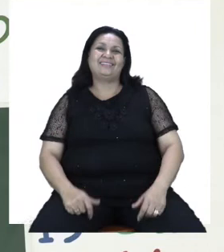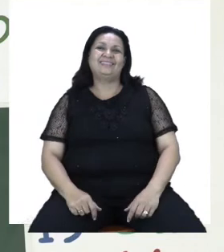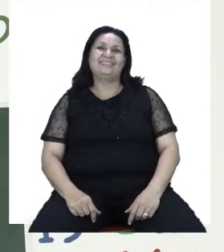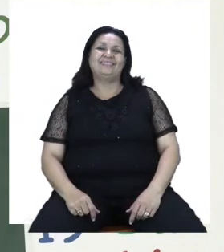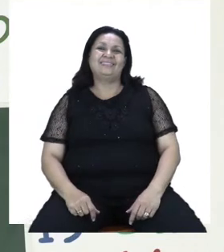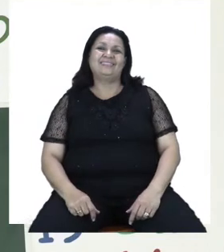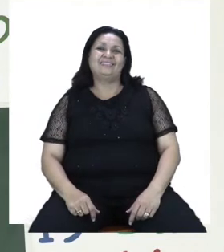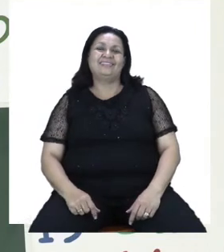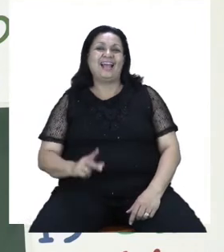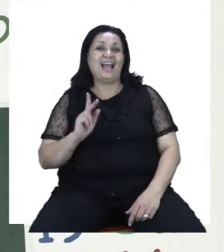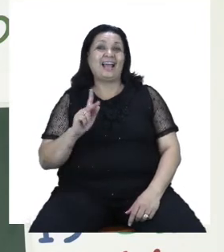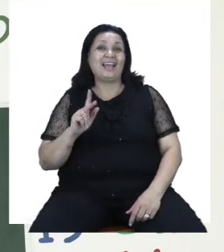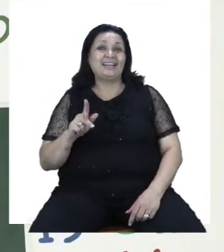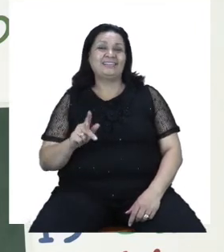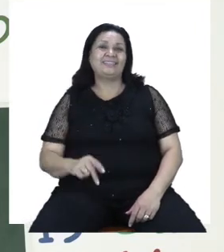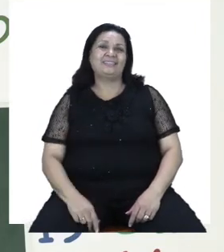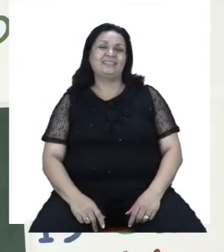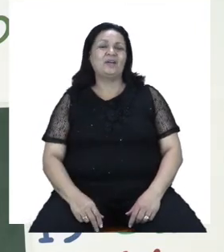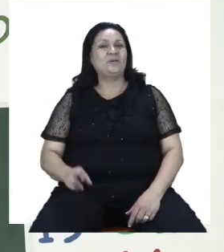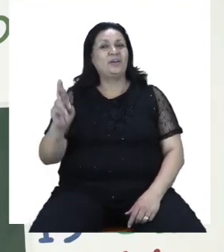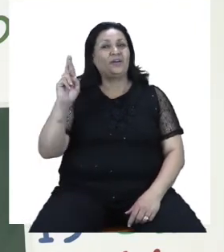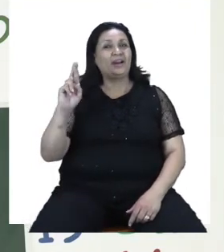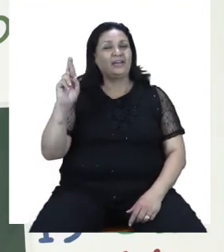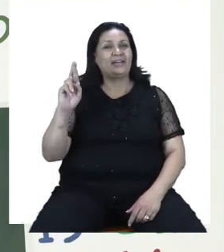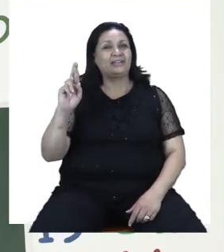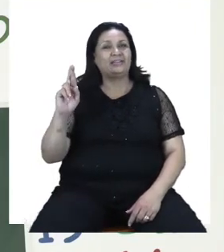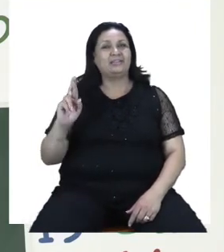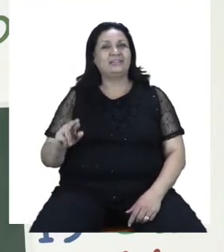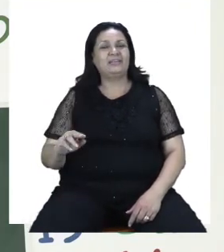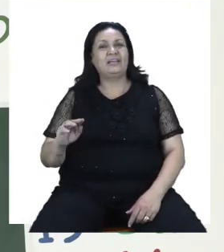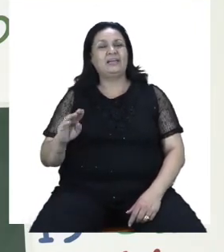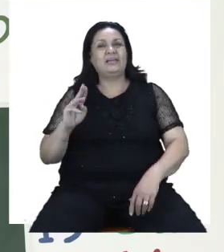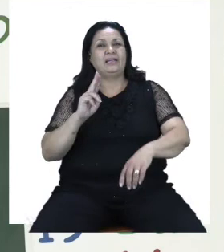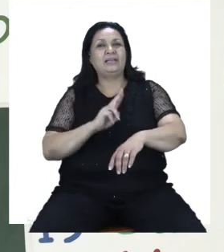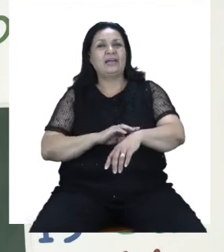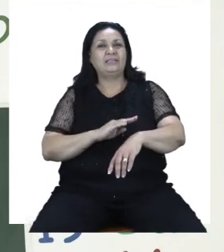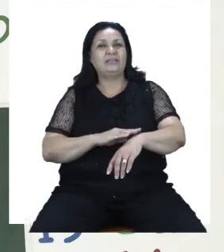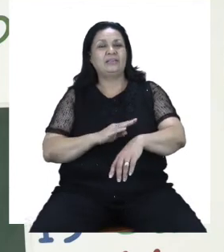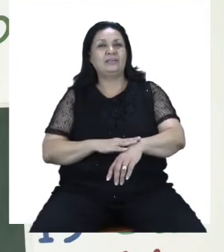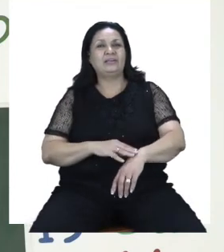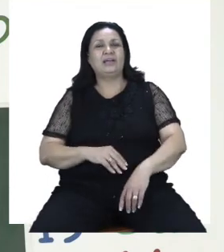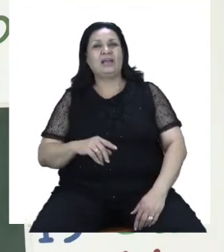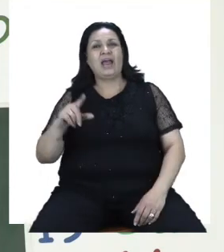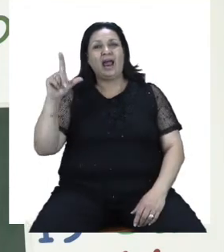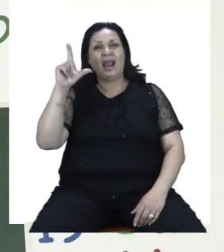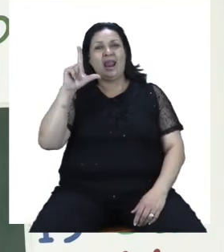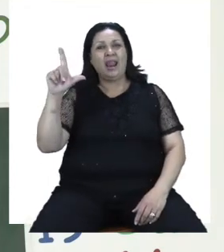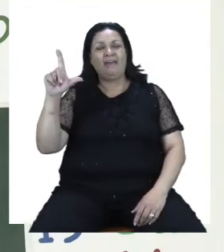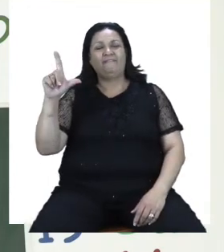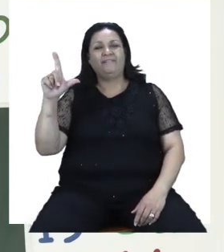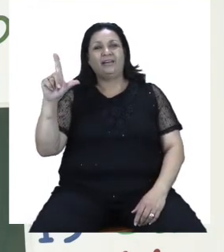again. With your right hand, please touch your left